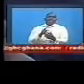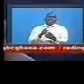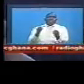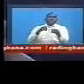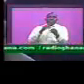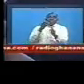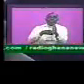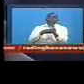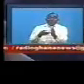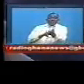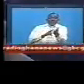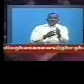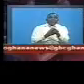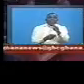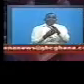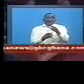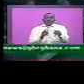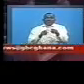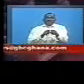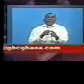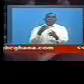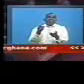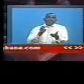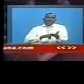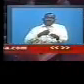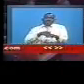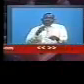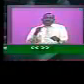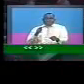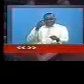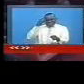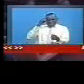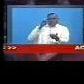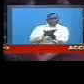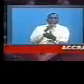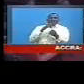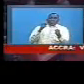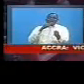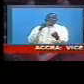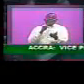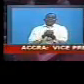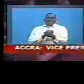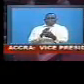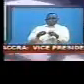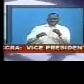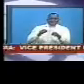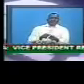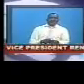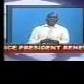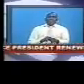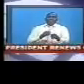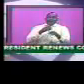one of the coalition forms was filled with carbon ink instead of a blue ink. Its authenticity, he said, was therefore